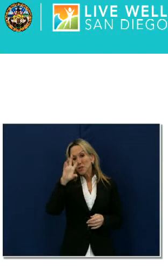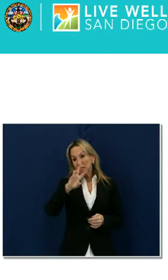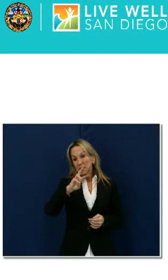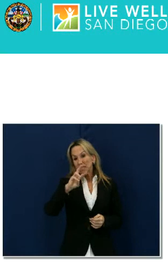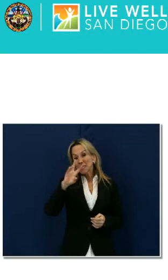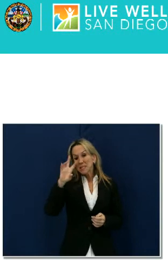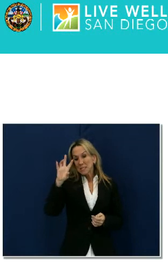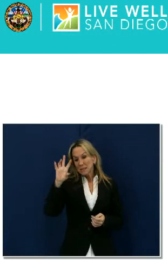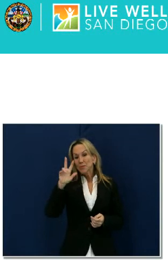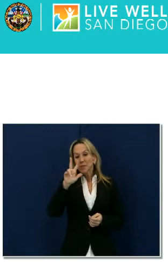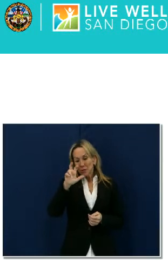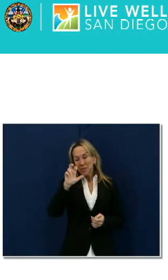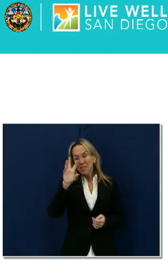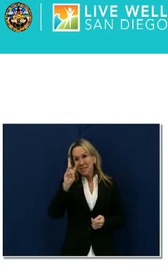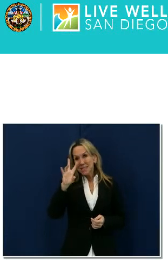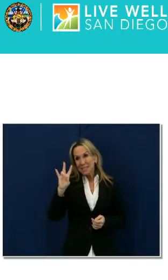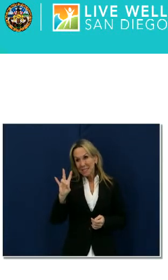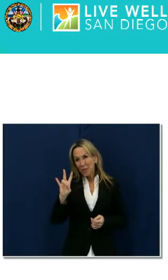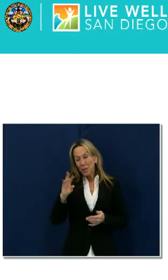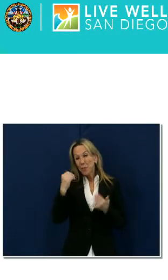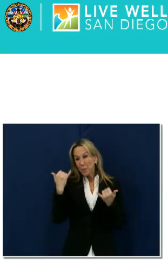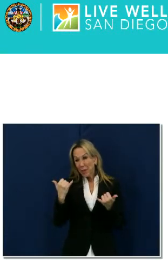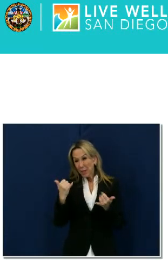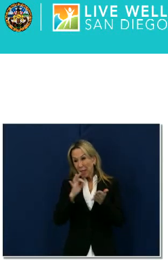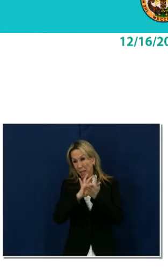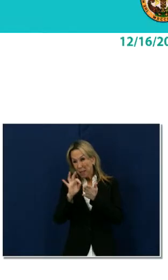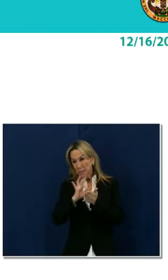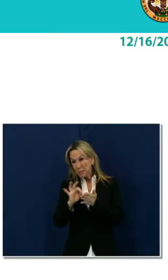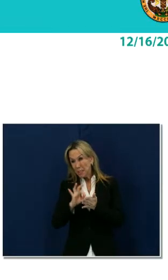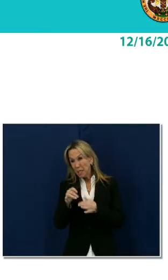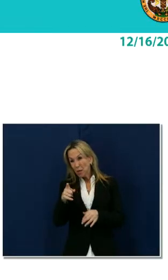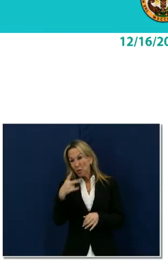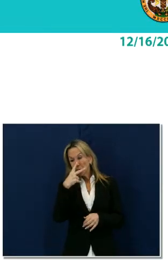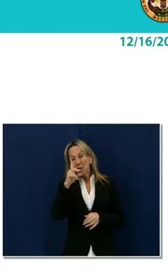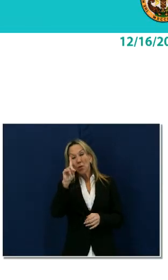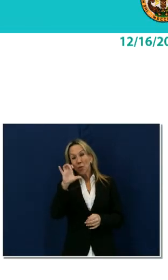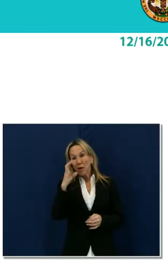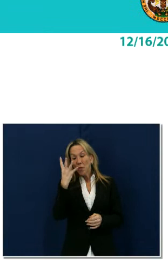10th. Today's case count in the next slide is